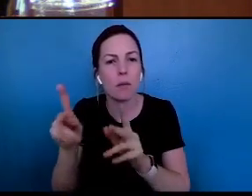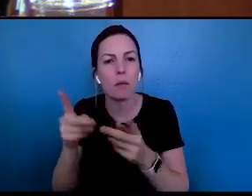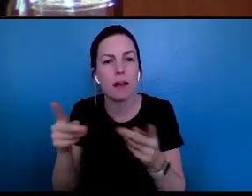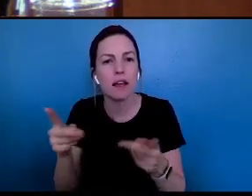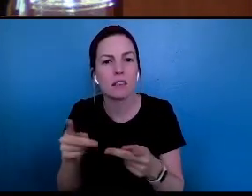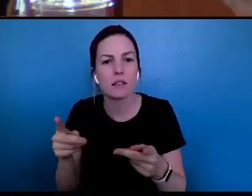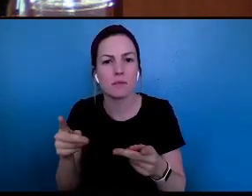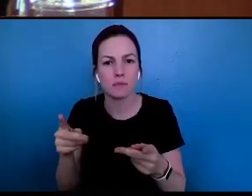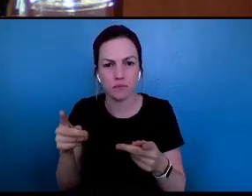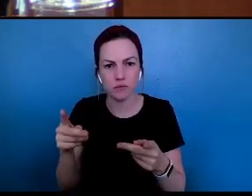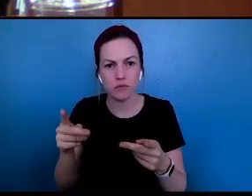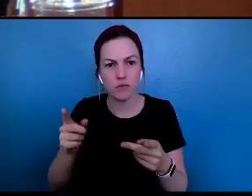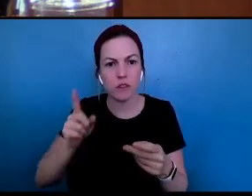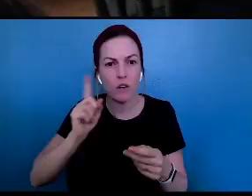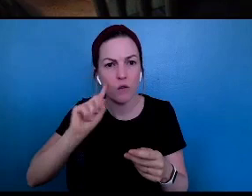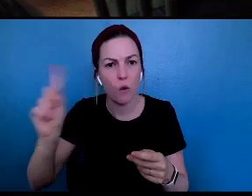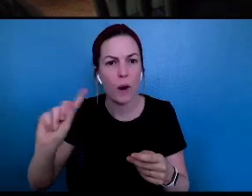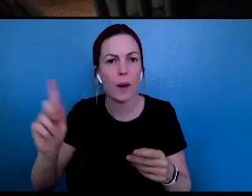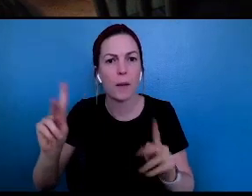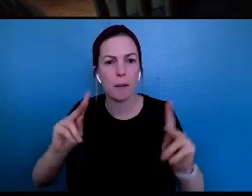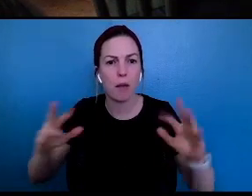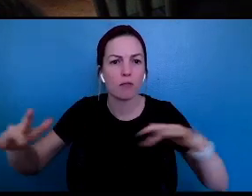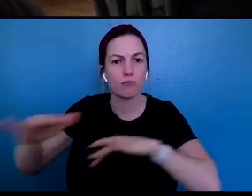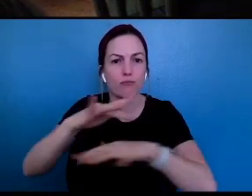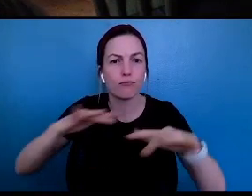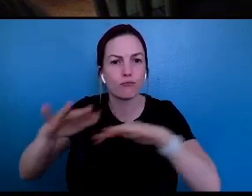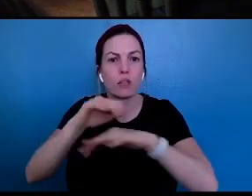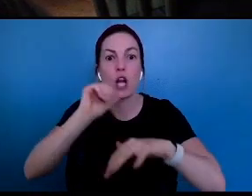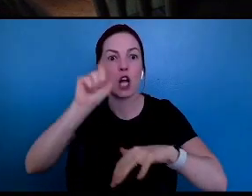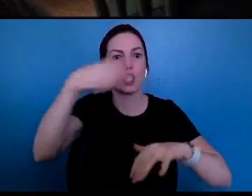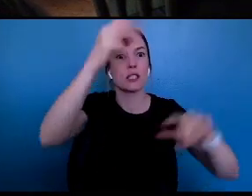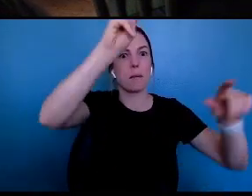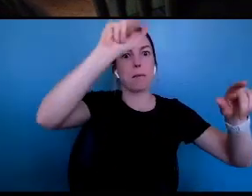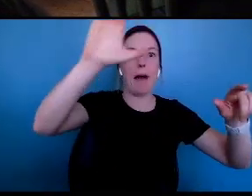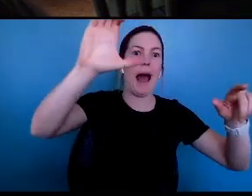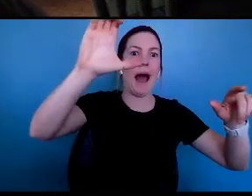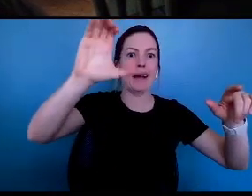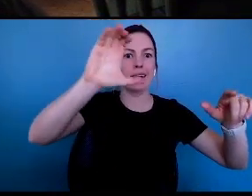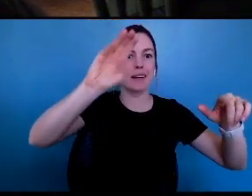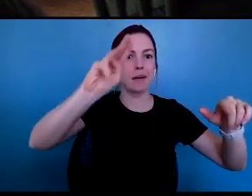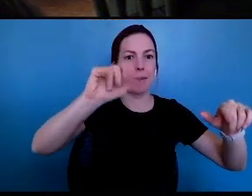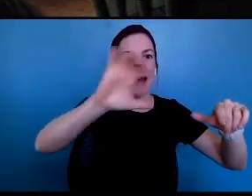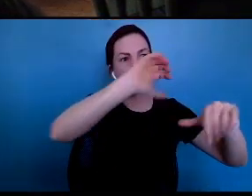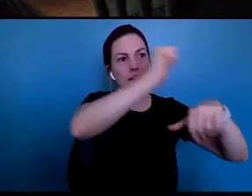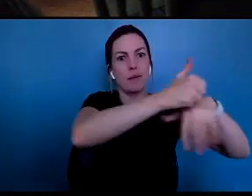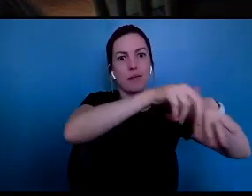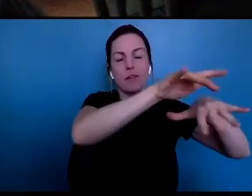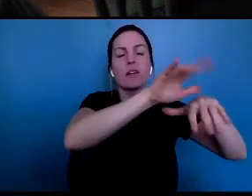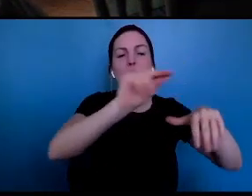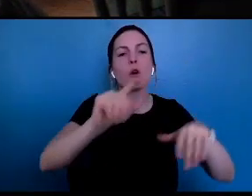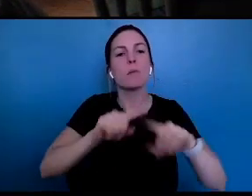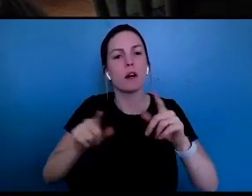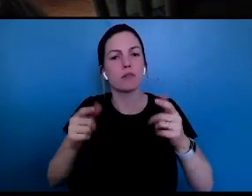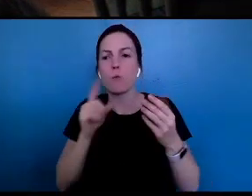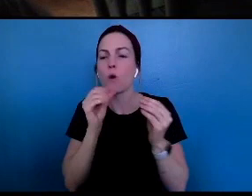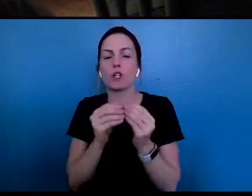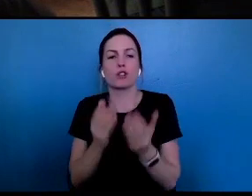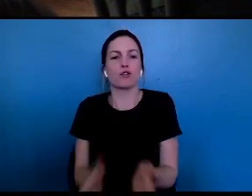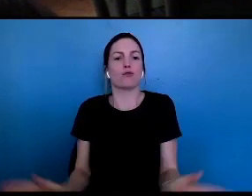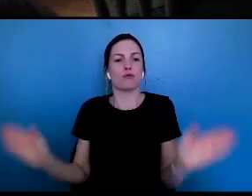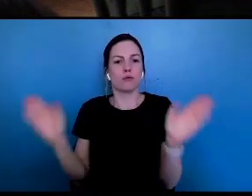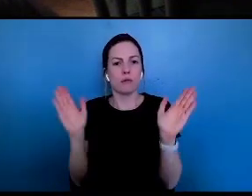Public Square or something like that. So what does this look like now as a practical matter in Taiwan? So what are you doing to